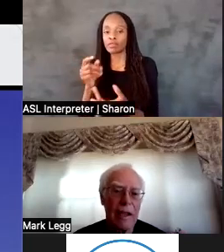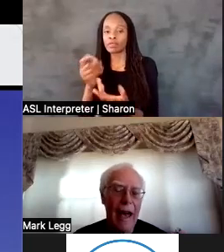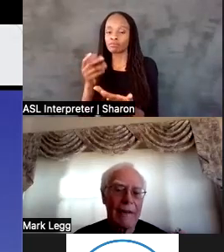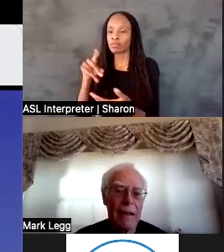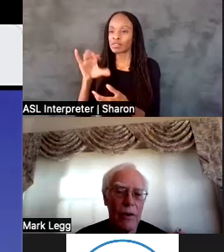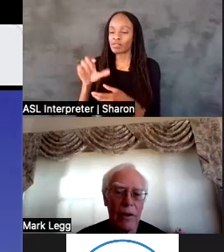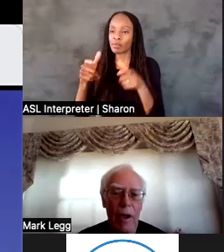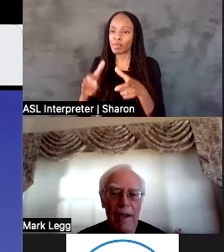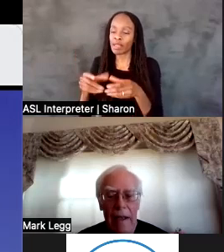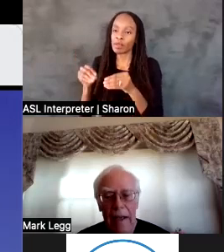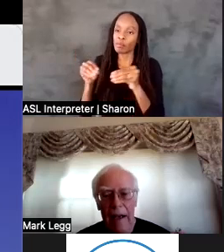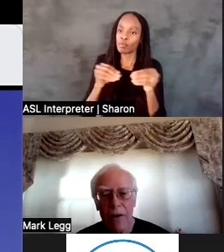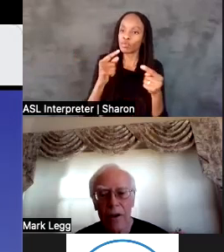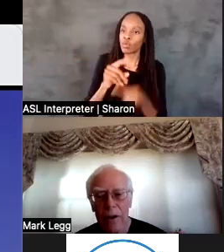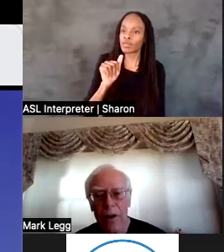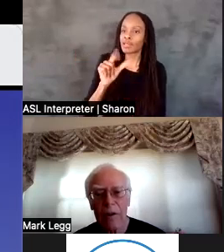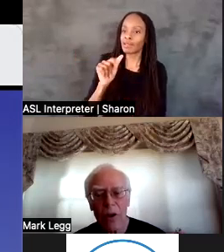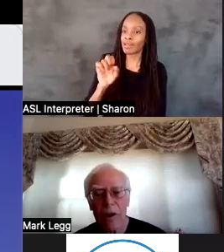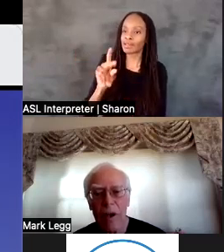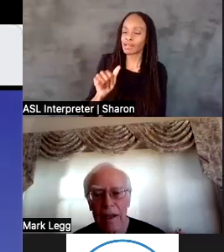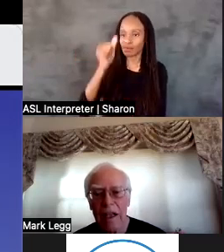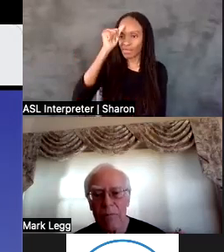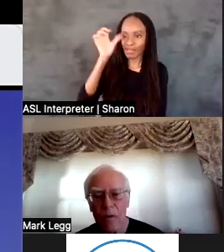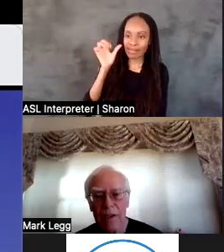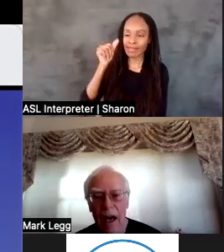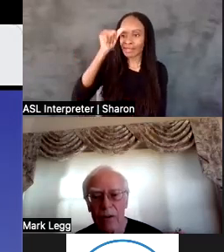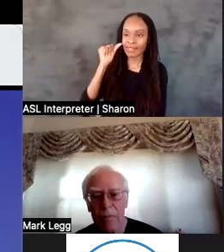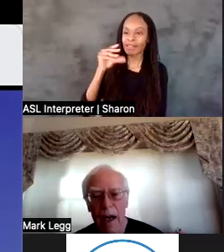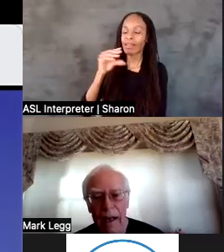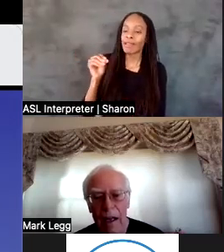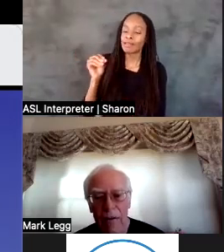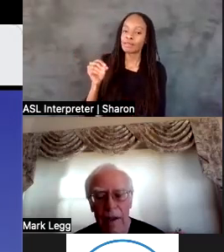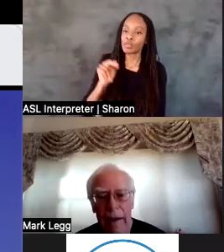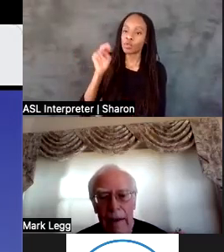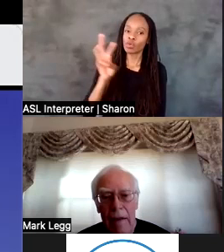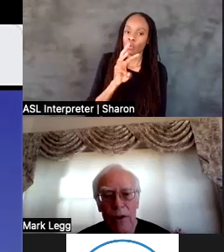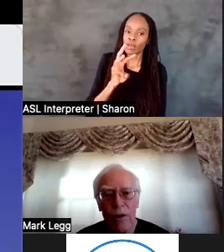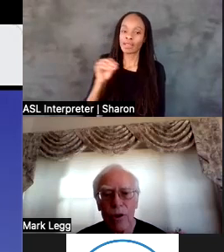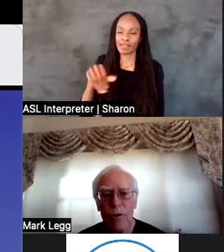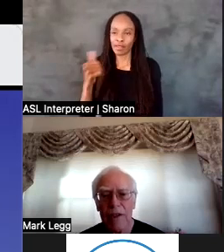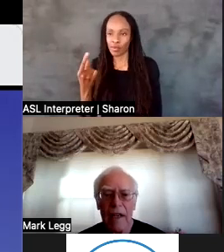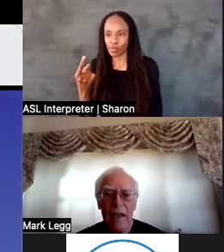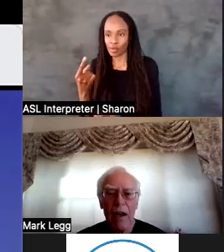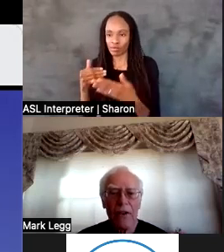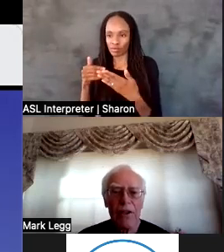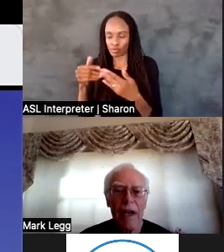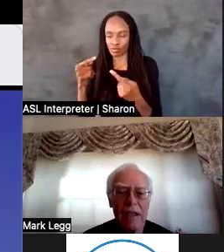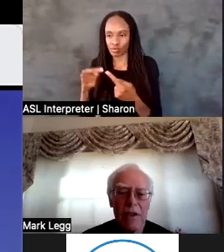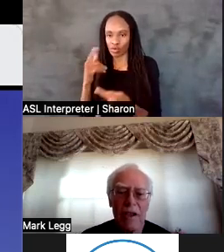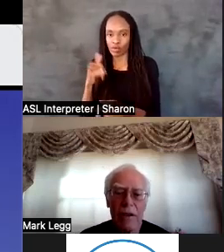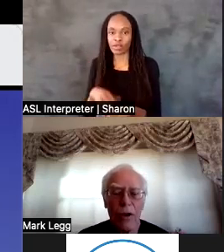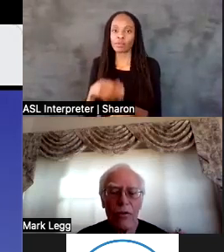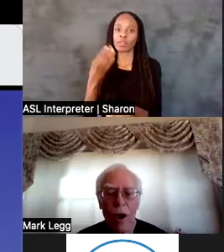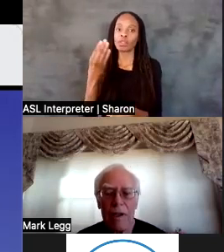towards Alaska, the northwest, and of course the North American side is moving south with Baja California. The two blue ones, they're also strike